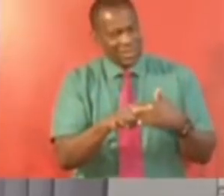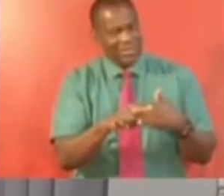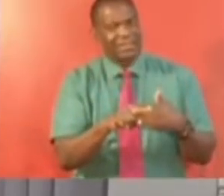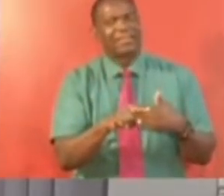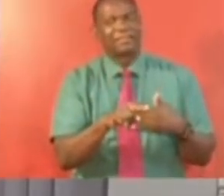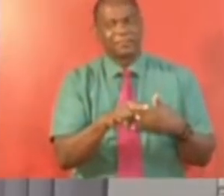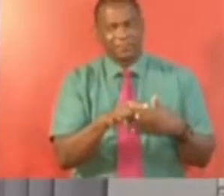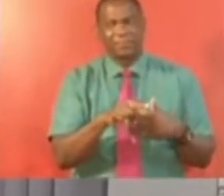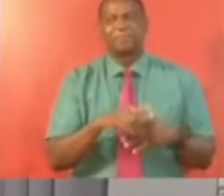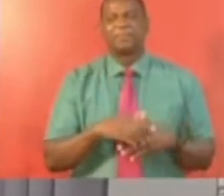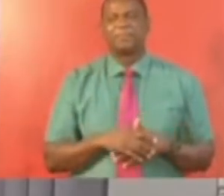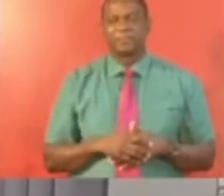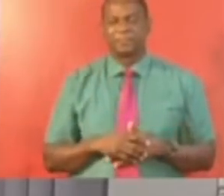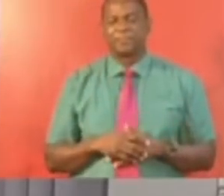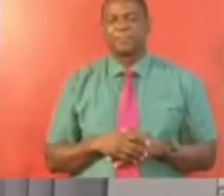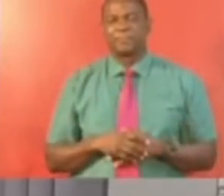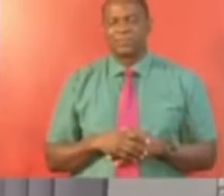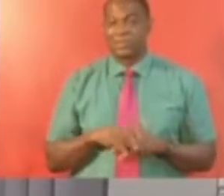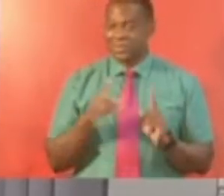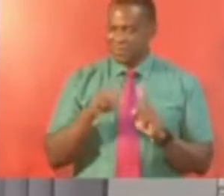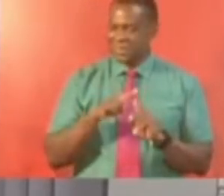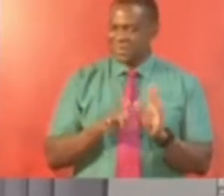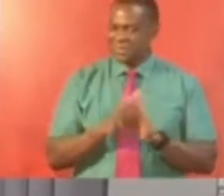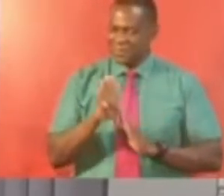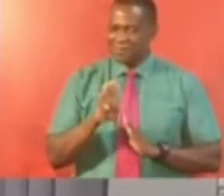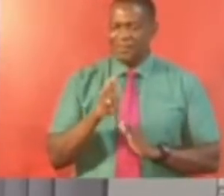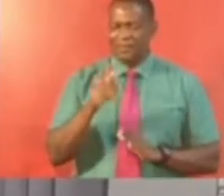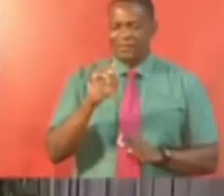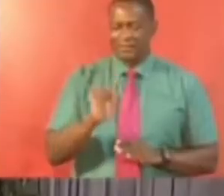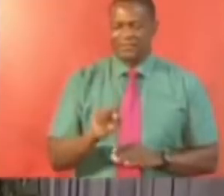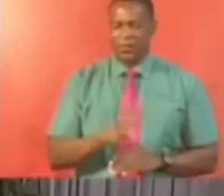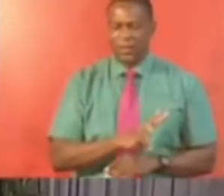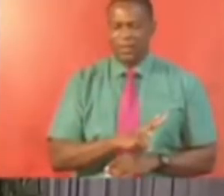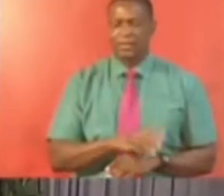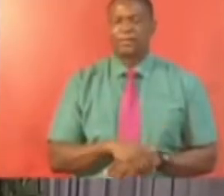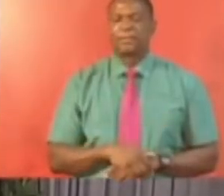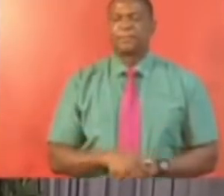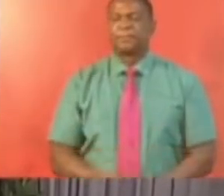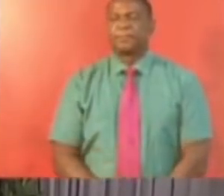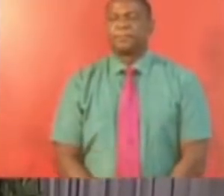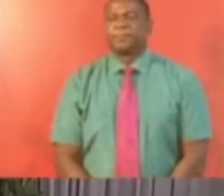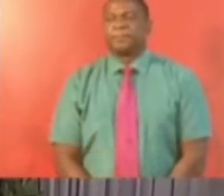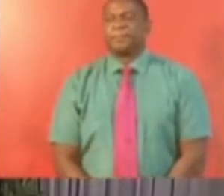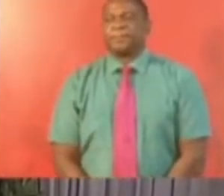very positive development for Southwest. Thank you. Thank you very much.